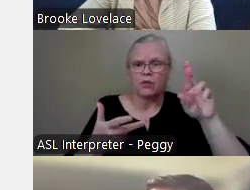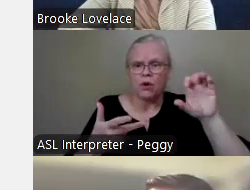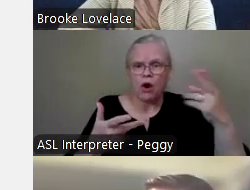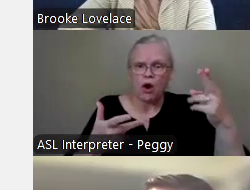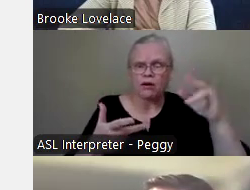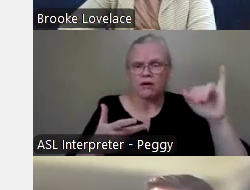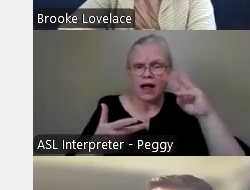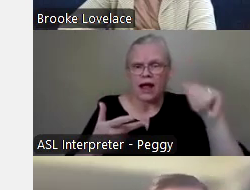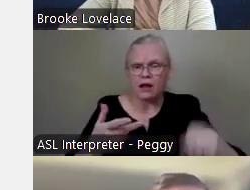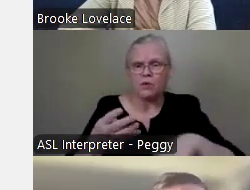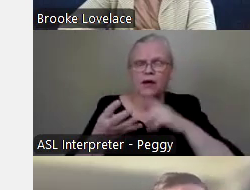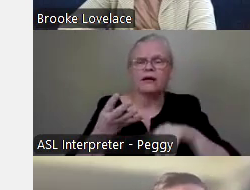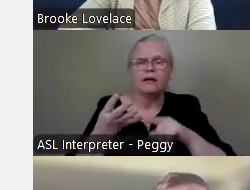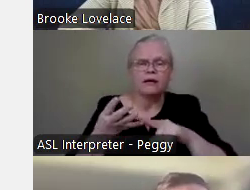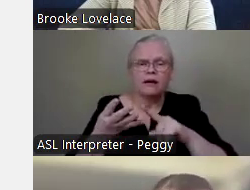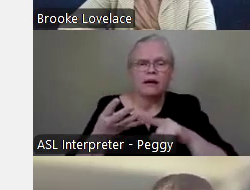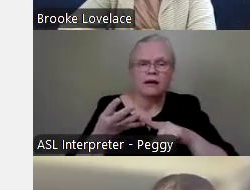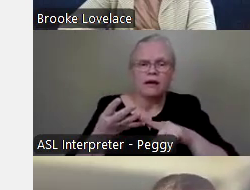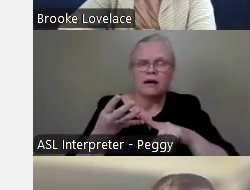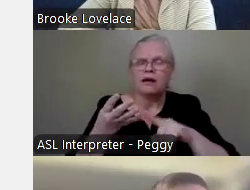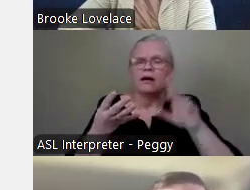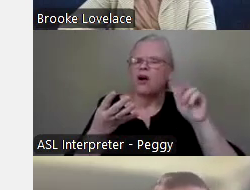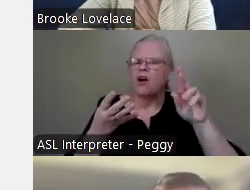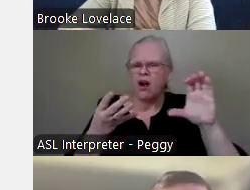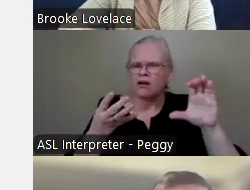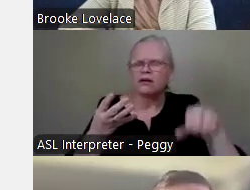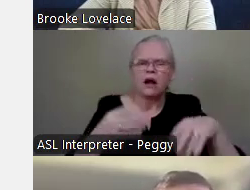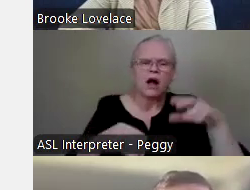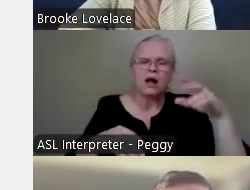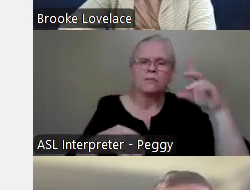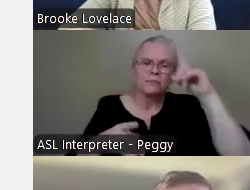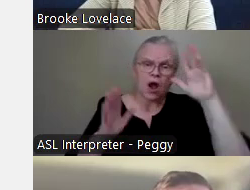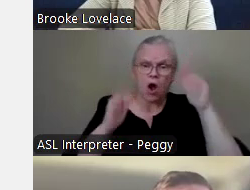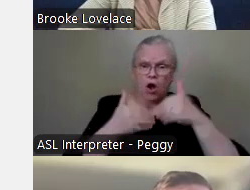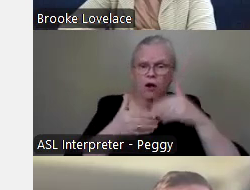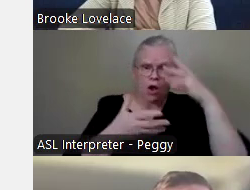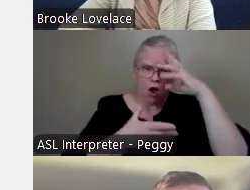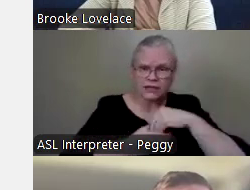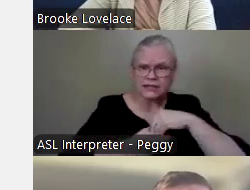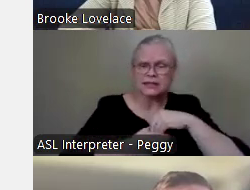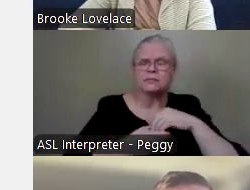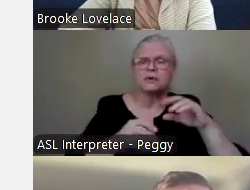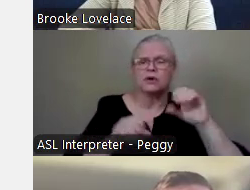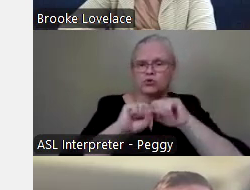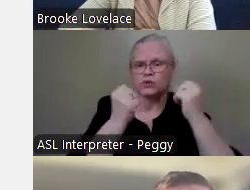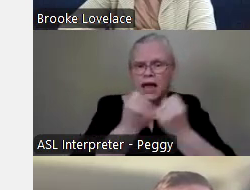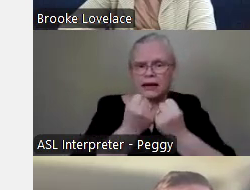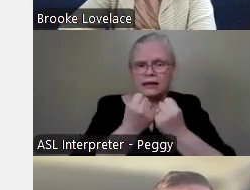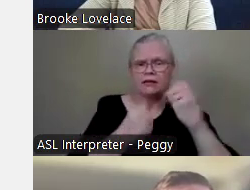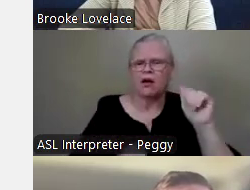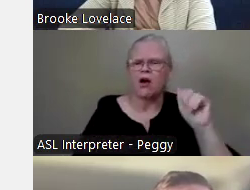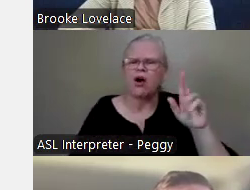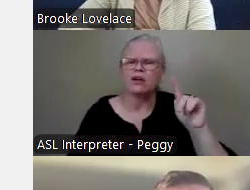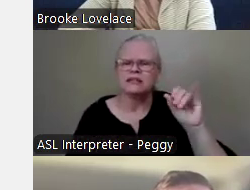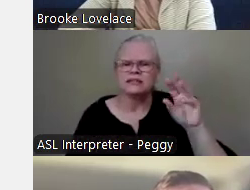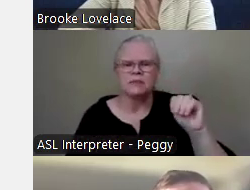Iowa, the Autism Society. We usually participate in the